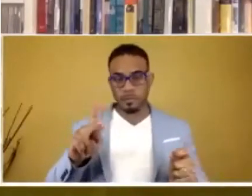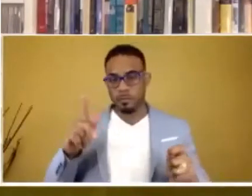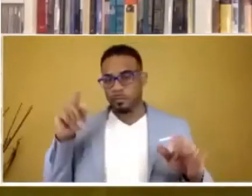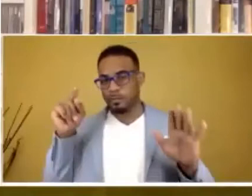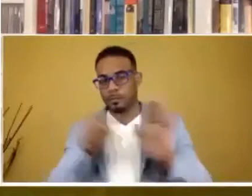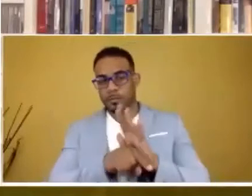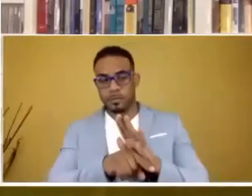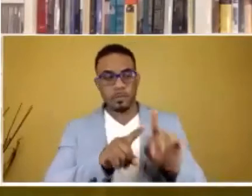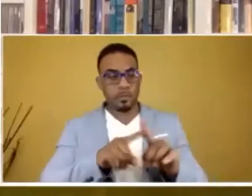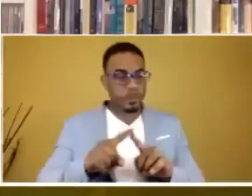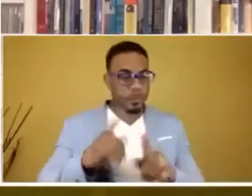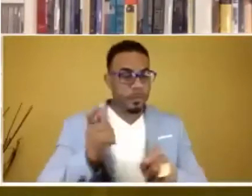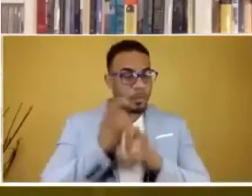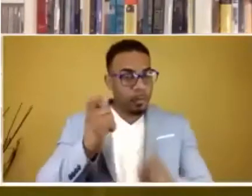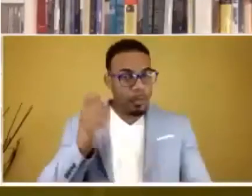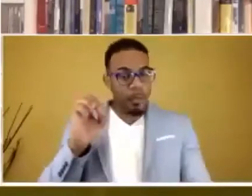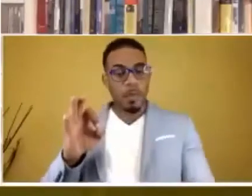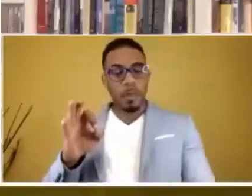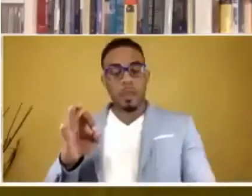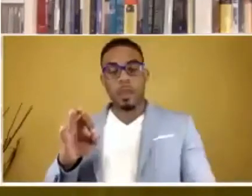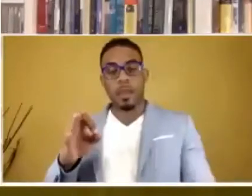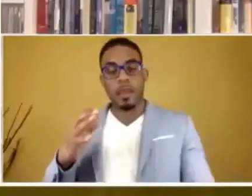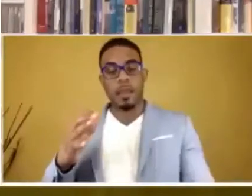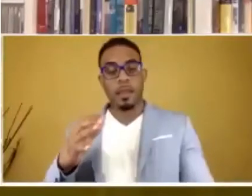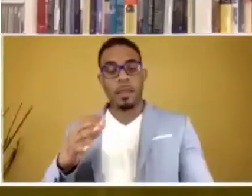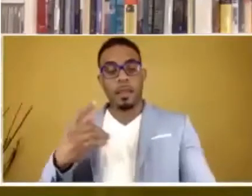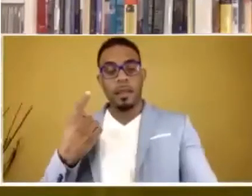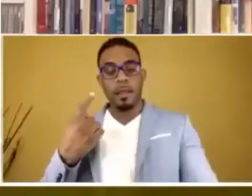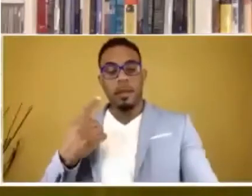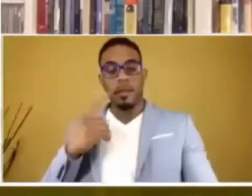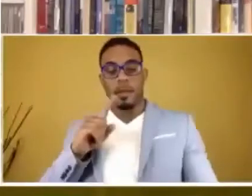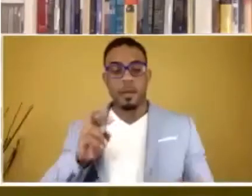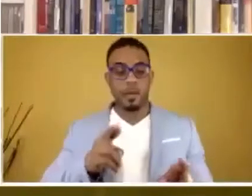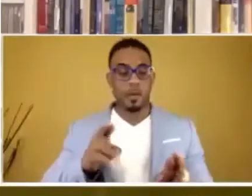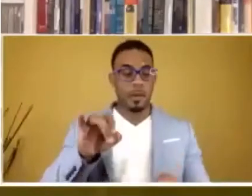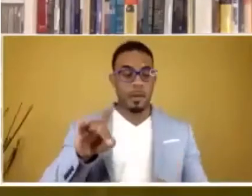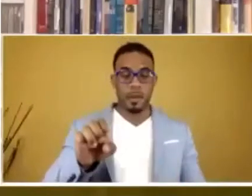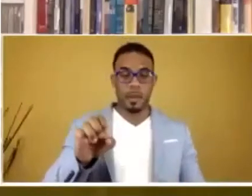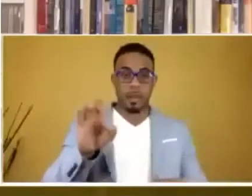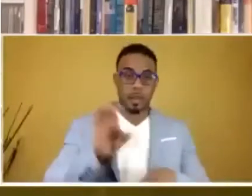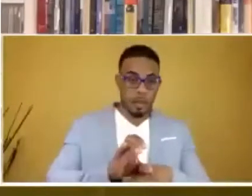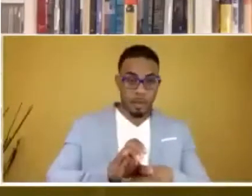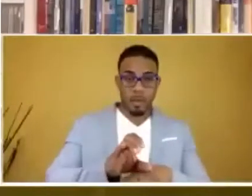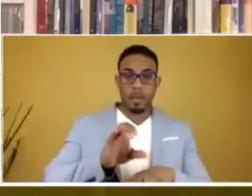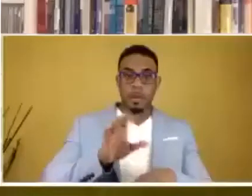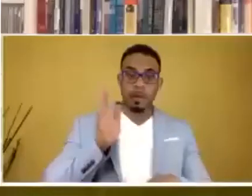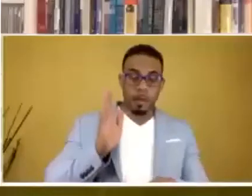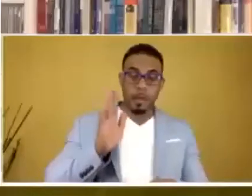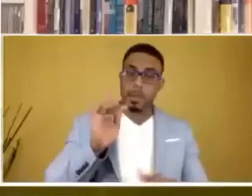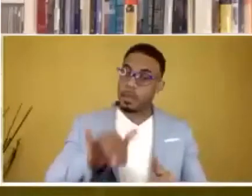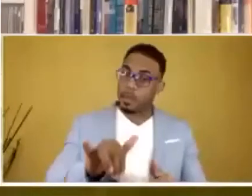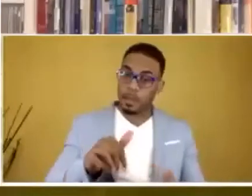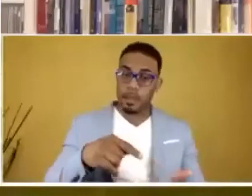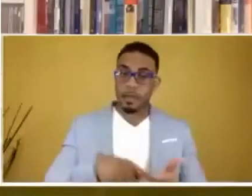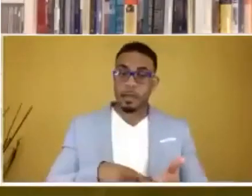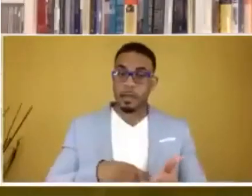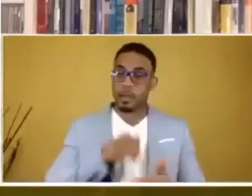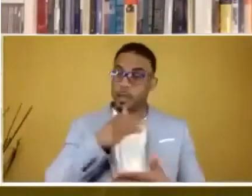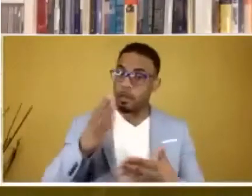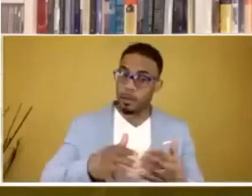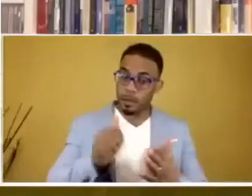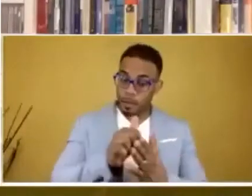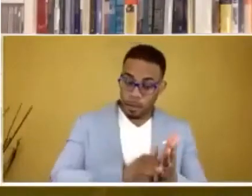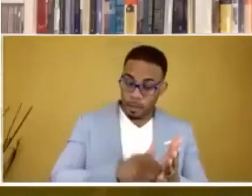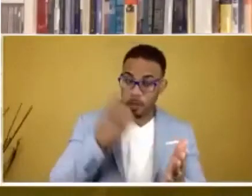as well as the anniversary of the famed Riverside Church speech, that the unfinished agenda